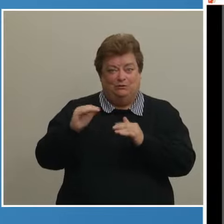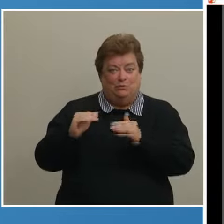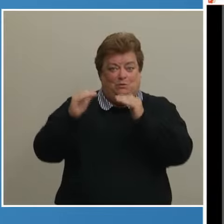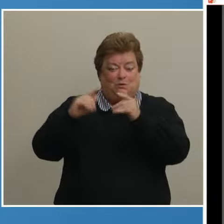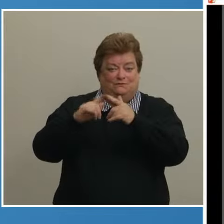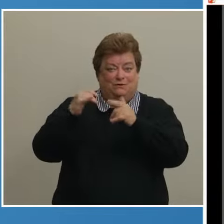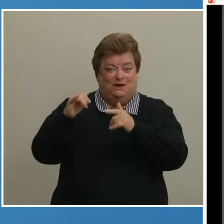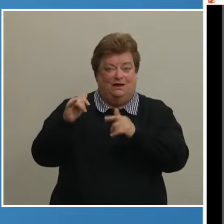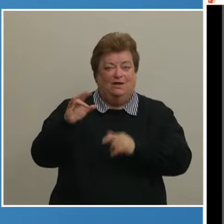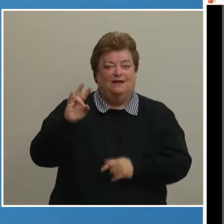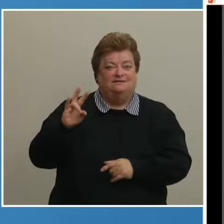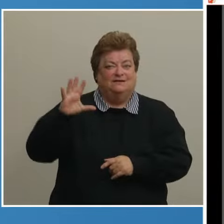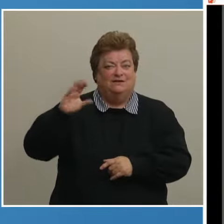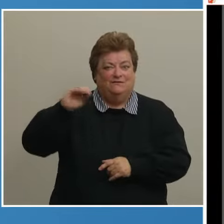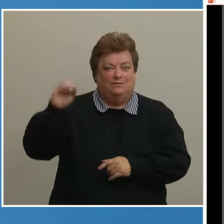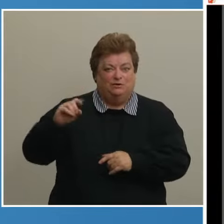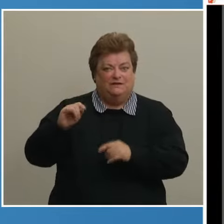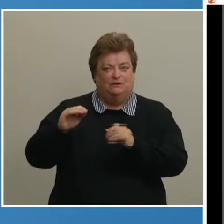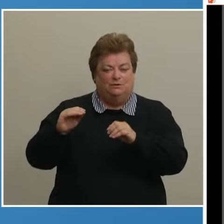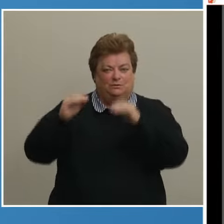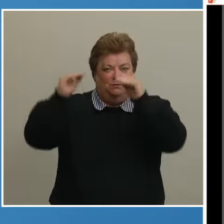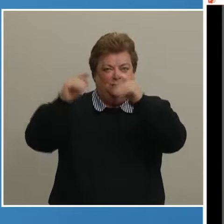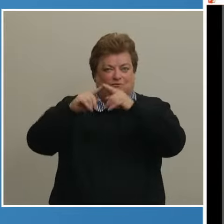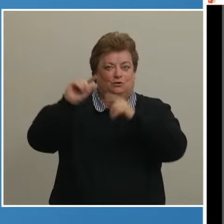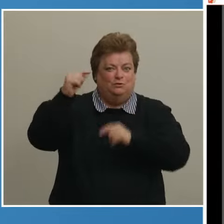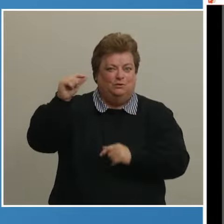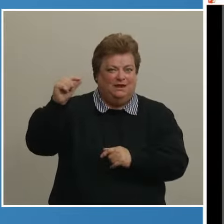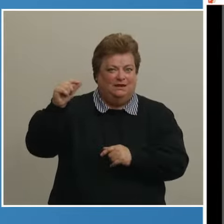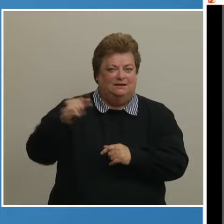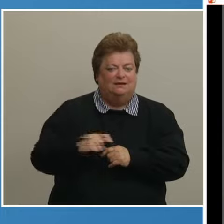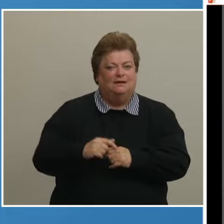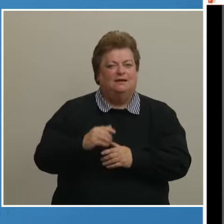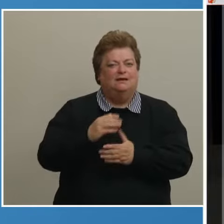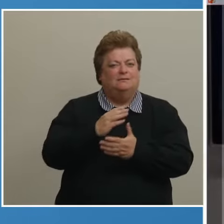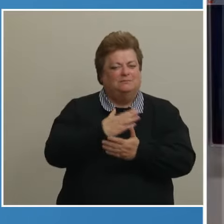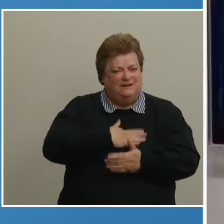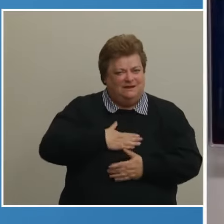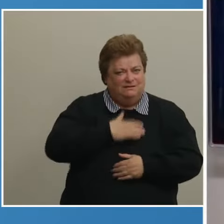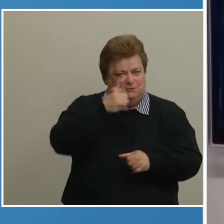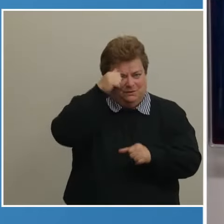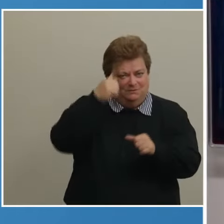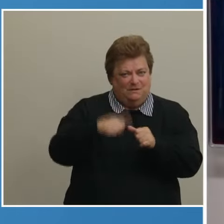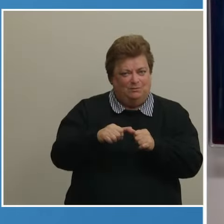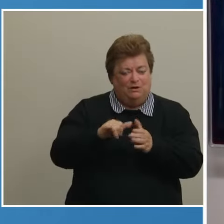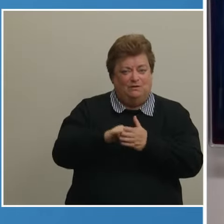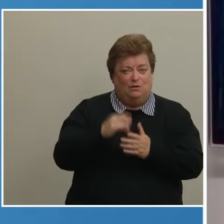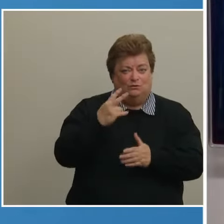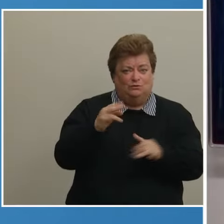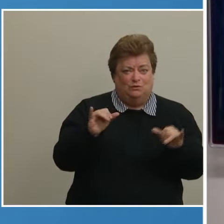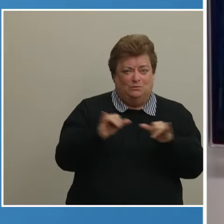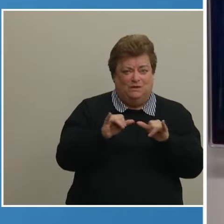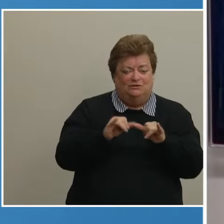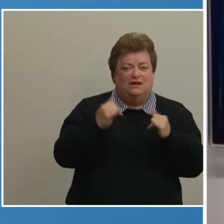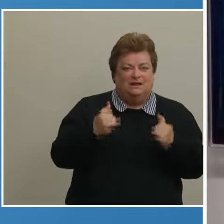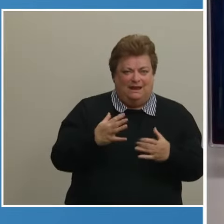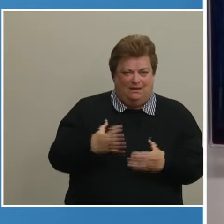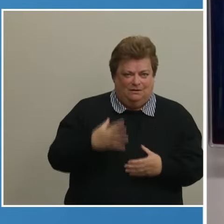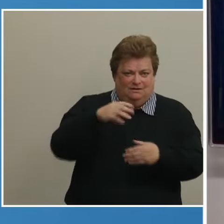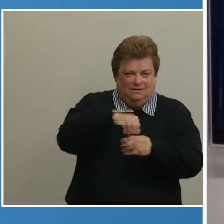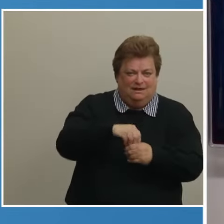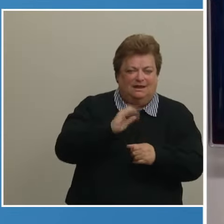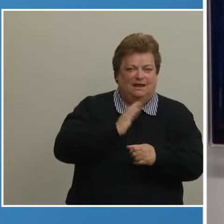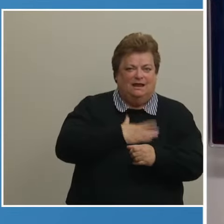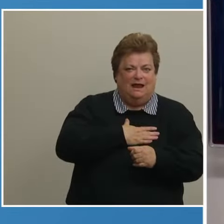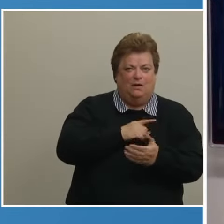75% or higher to reach green. Please keep in mind that these two metrics are now part of weekly